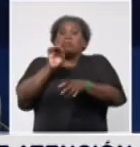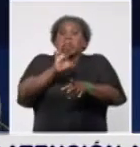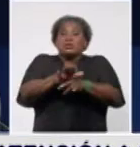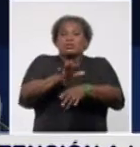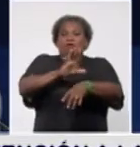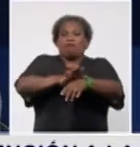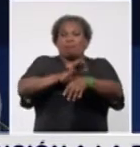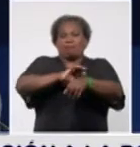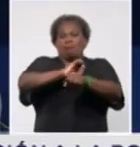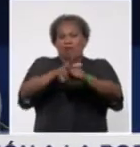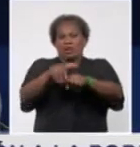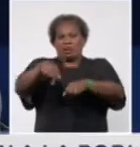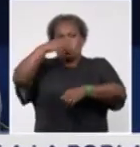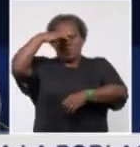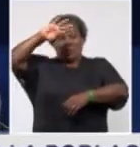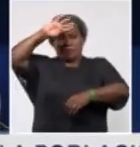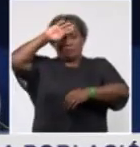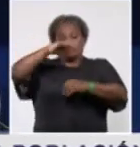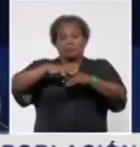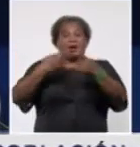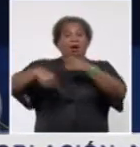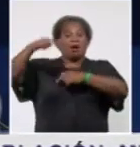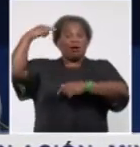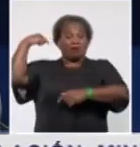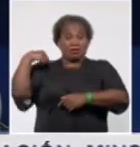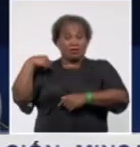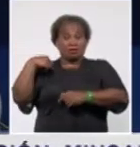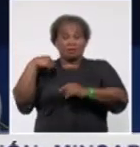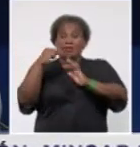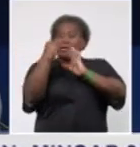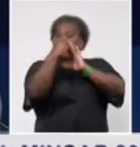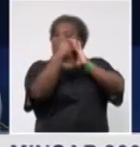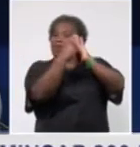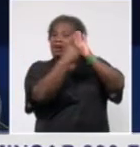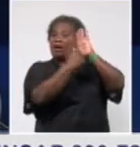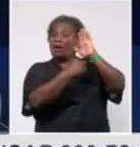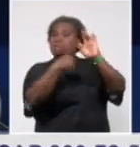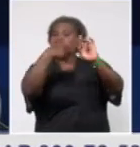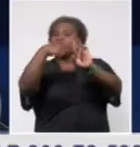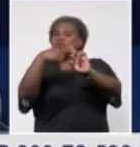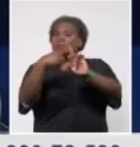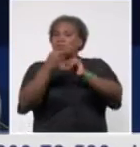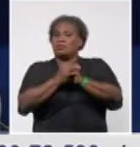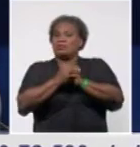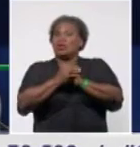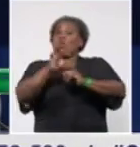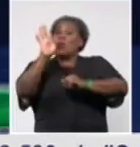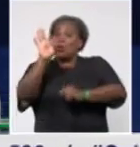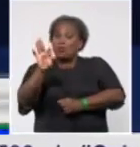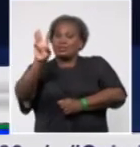As I always mention, 2 people were evacuated at the start of the pandemic.